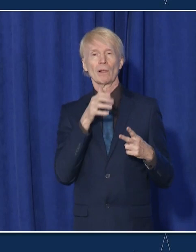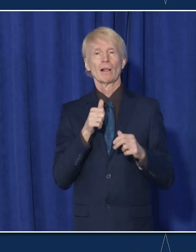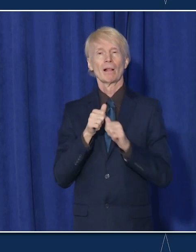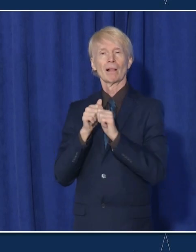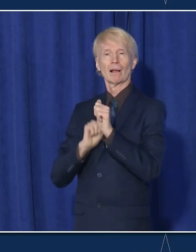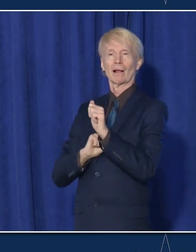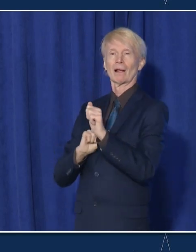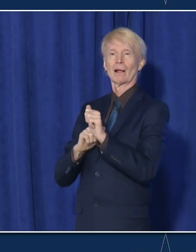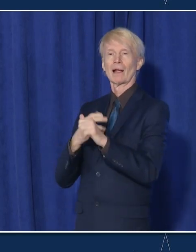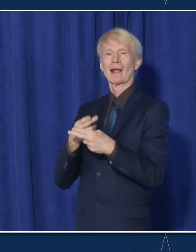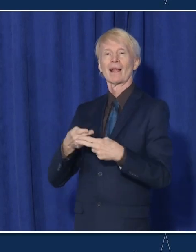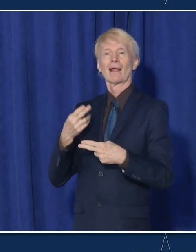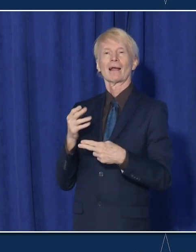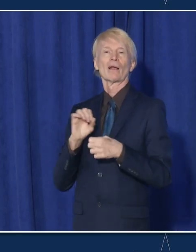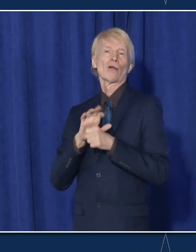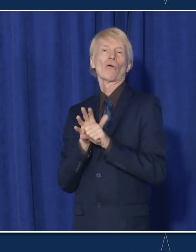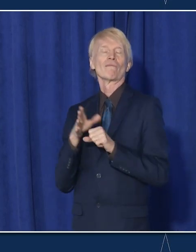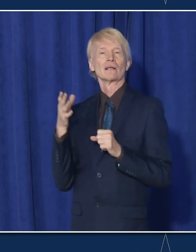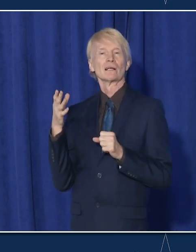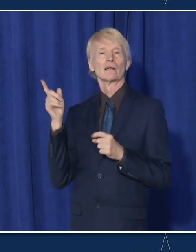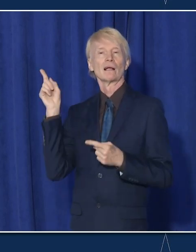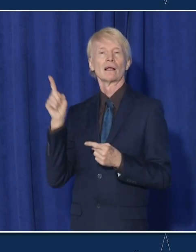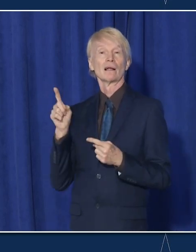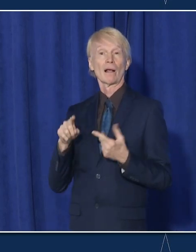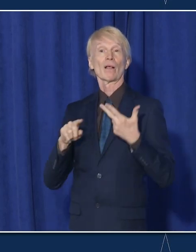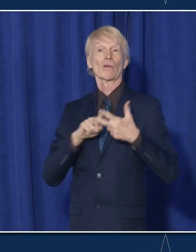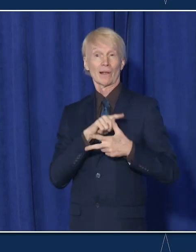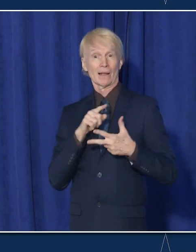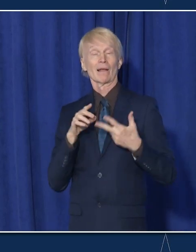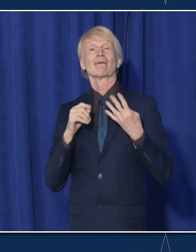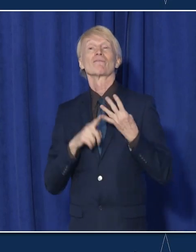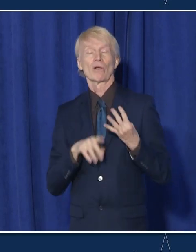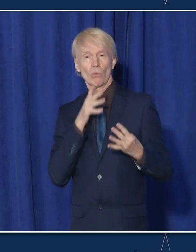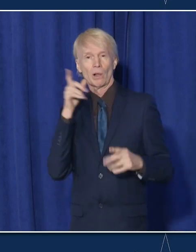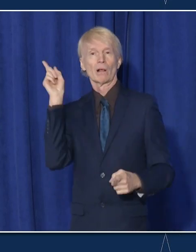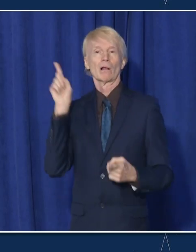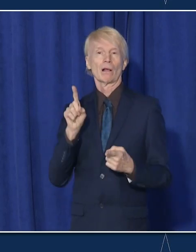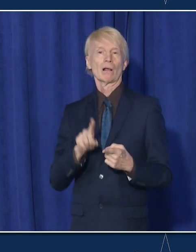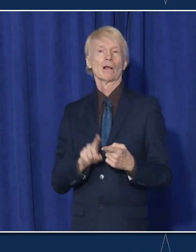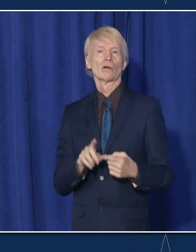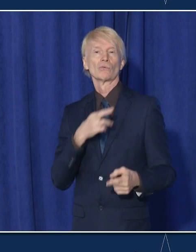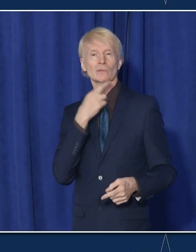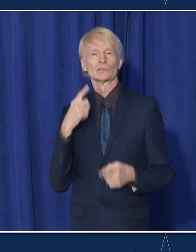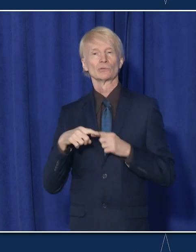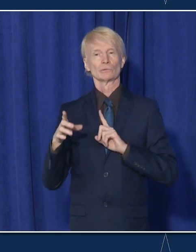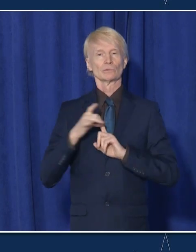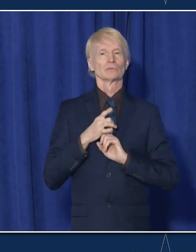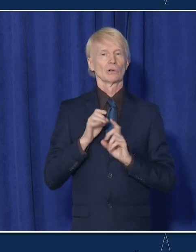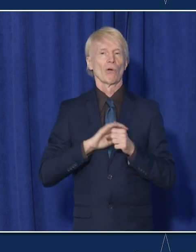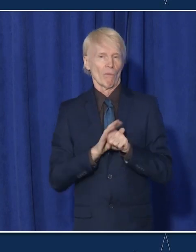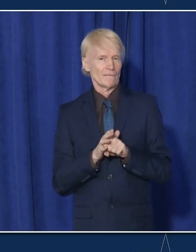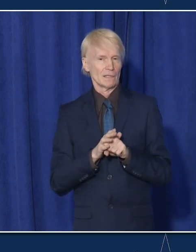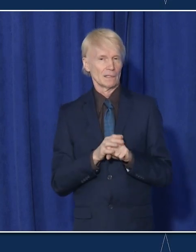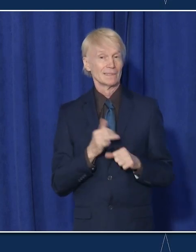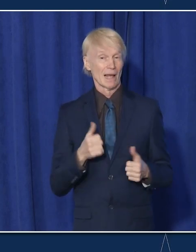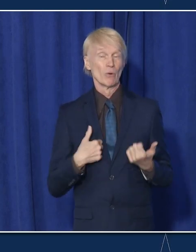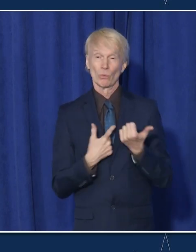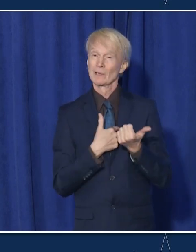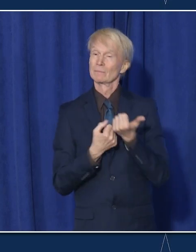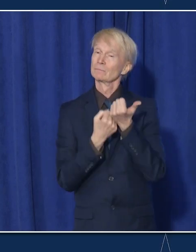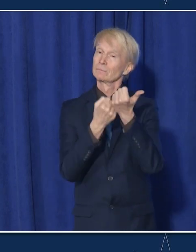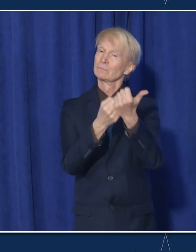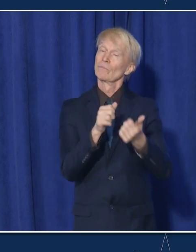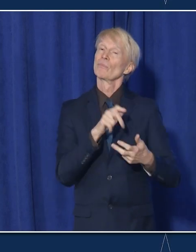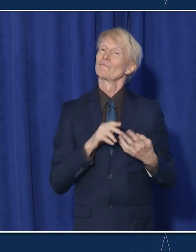COVID, and getting that booster cuts it even further. So we're pushing that 3rd dose, especially now, but I expect that if we do have a